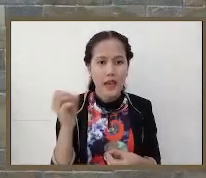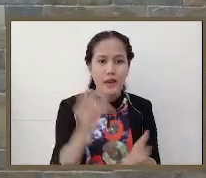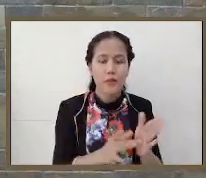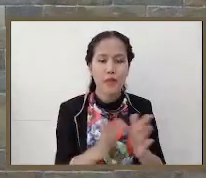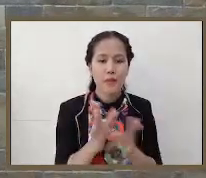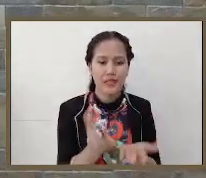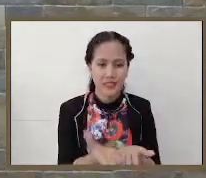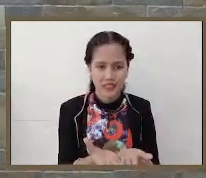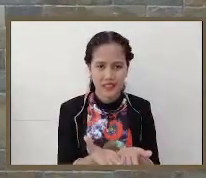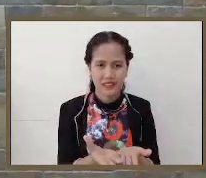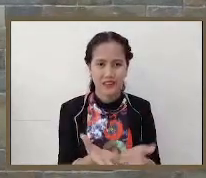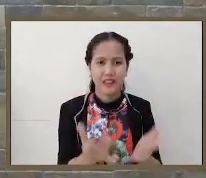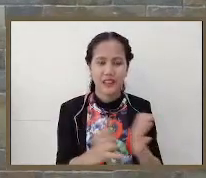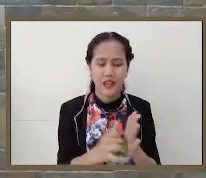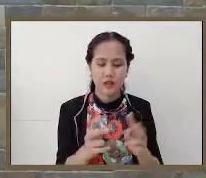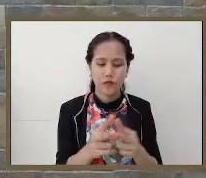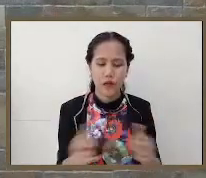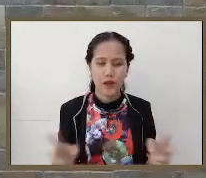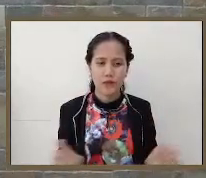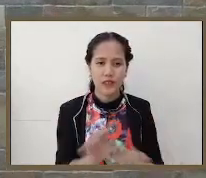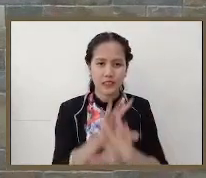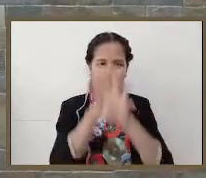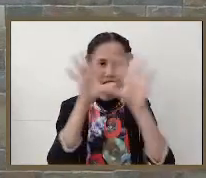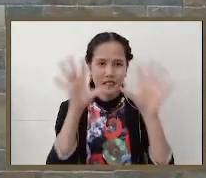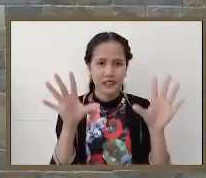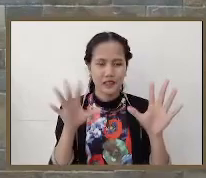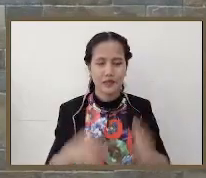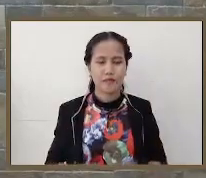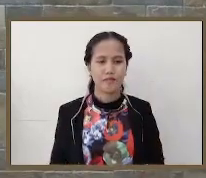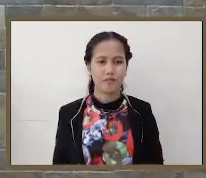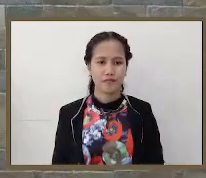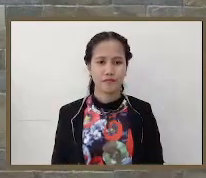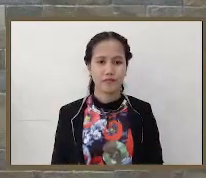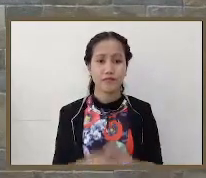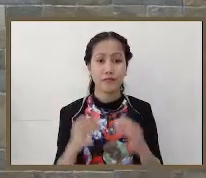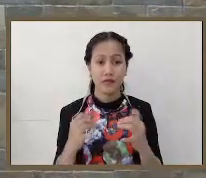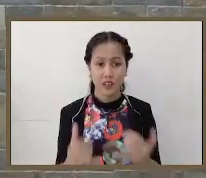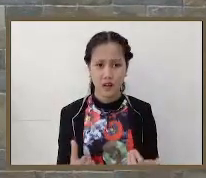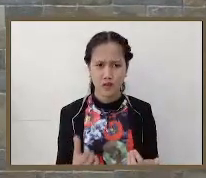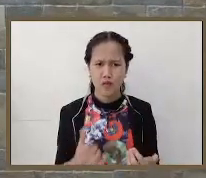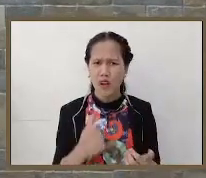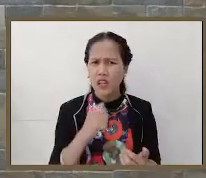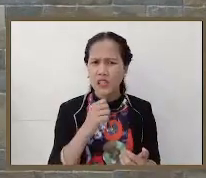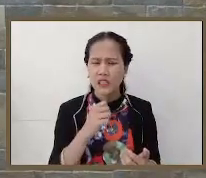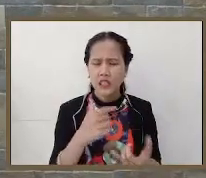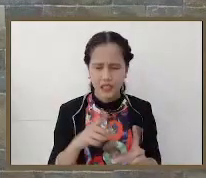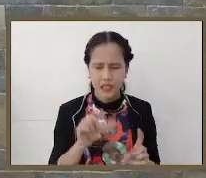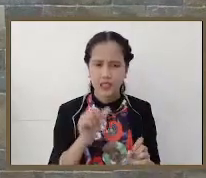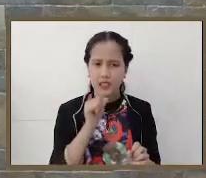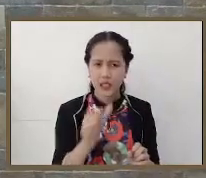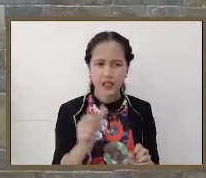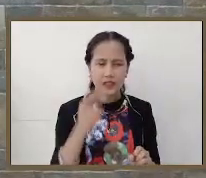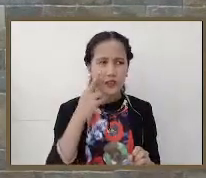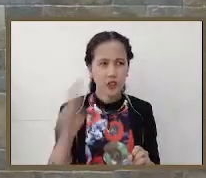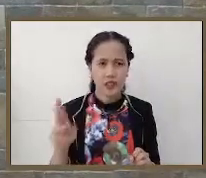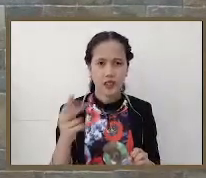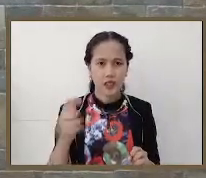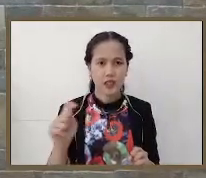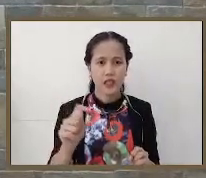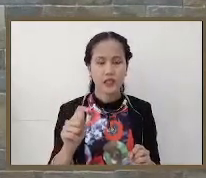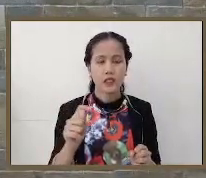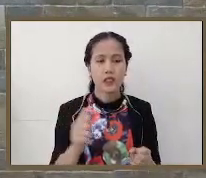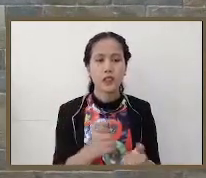nating tinatanggap ang knowledge ng Diyos. Mga kapatid, let's not reject the Word of God. Huwag nawa tayong dumating